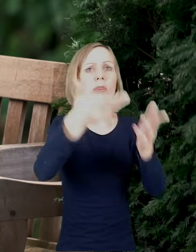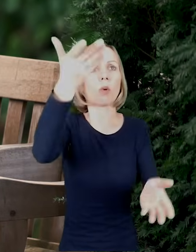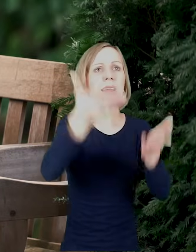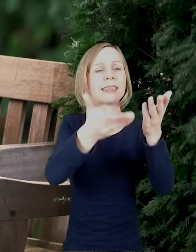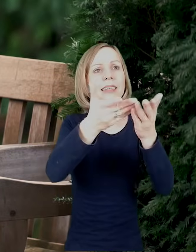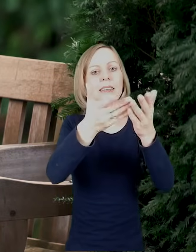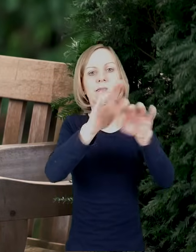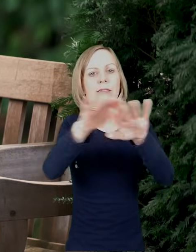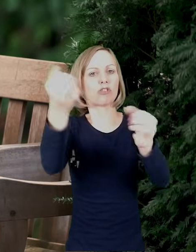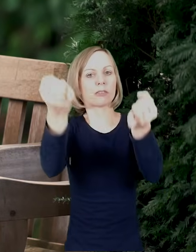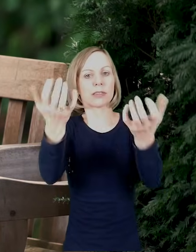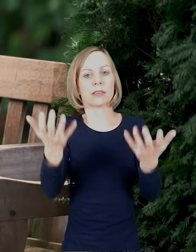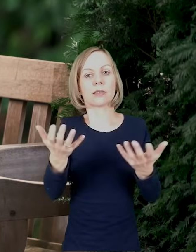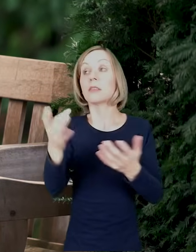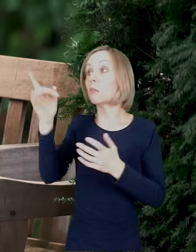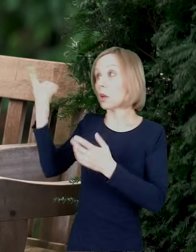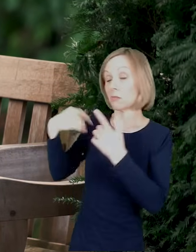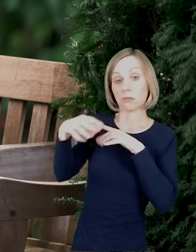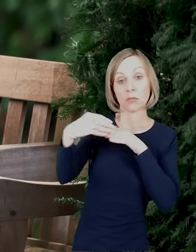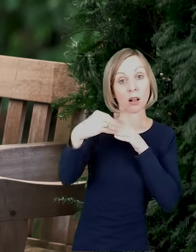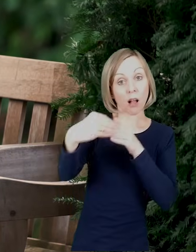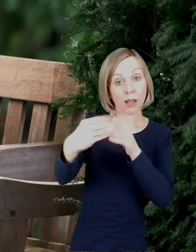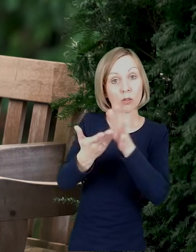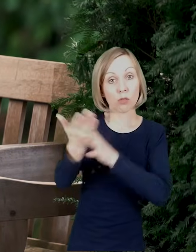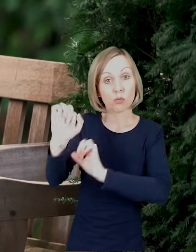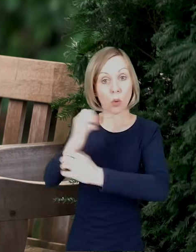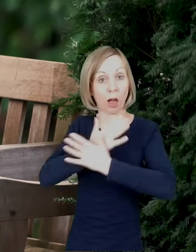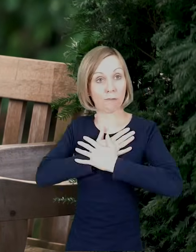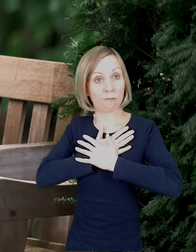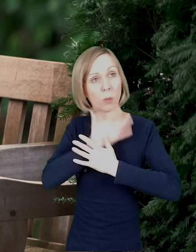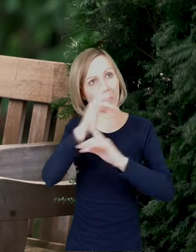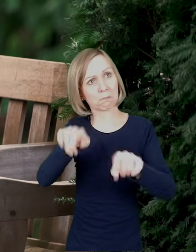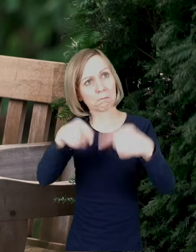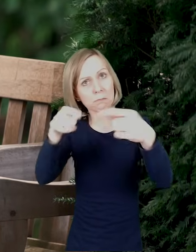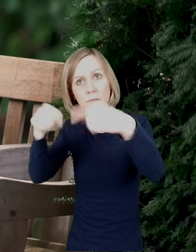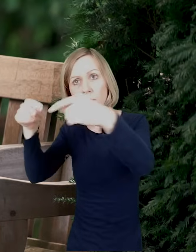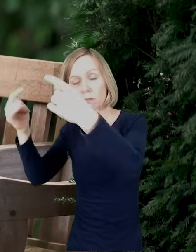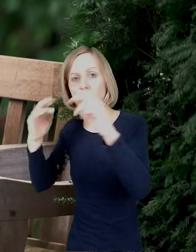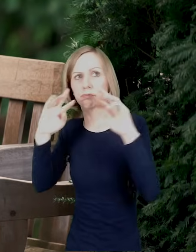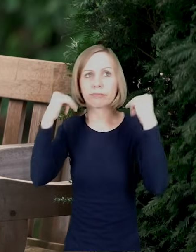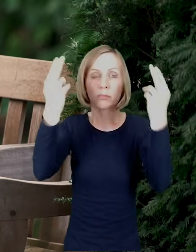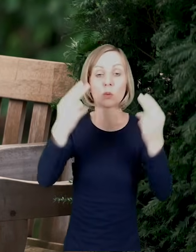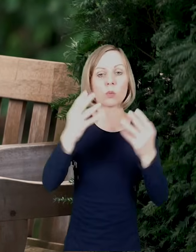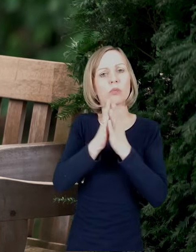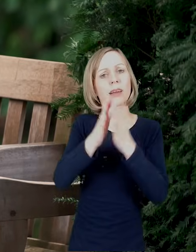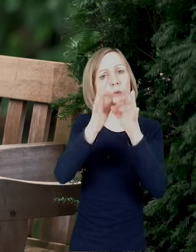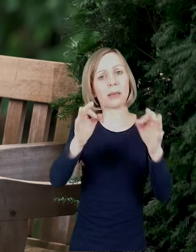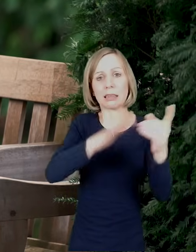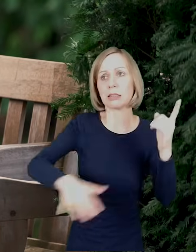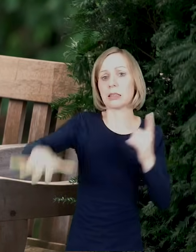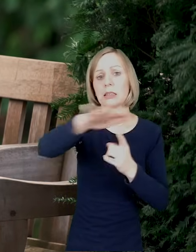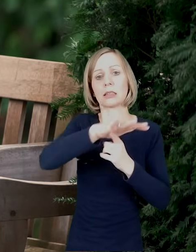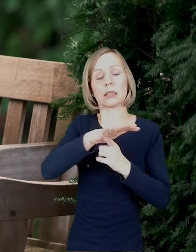challenge injustice and inequality in this life, but guide us to do so in and through your love. We